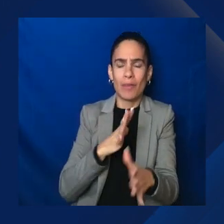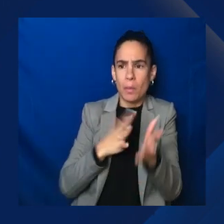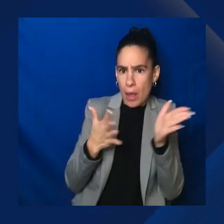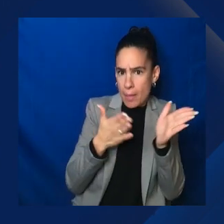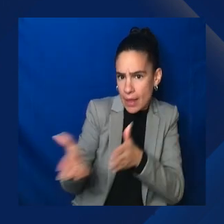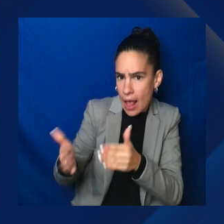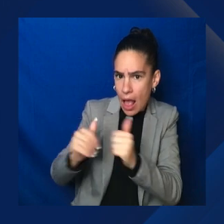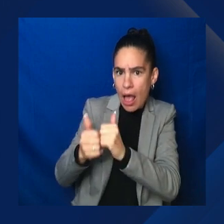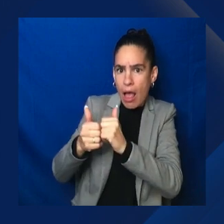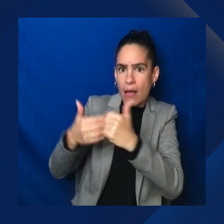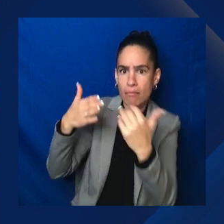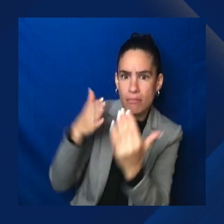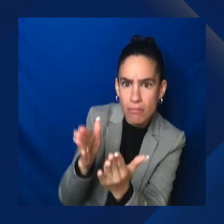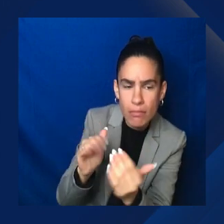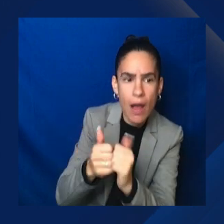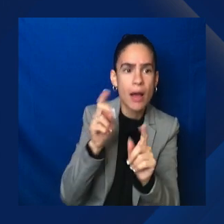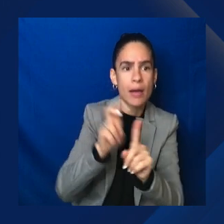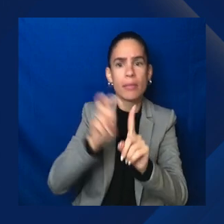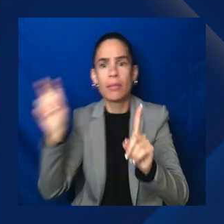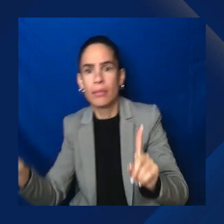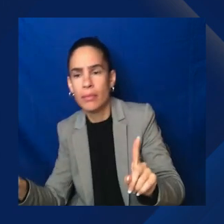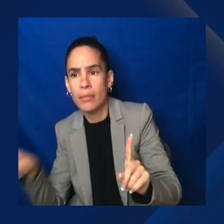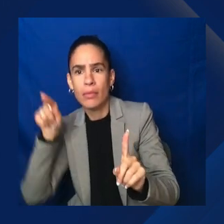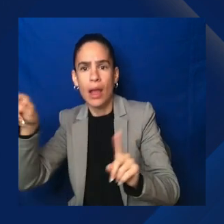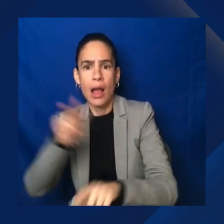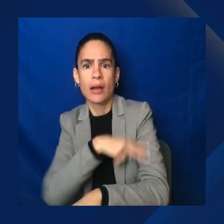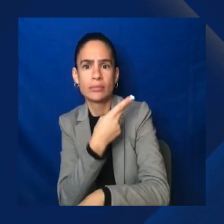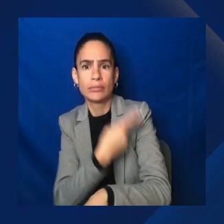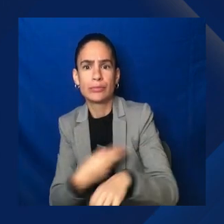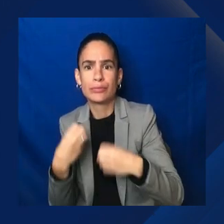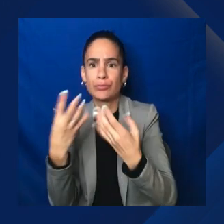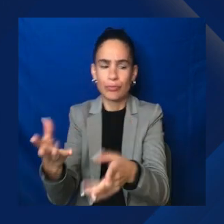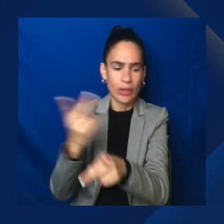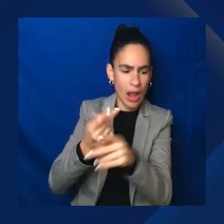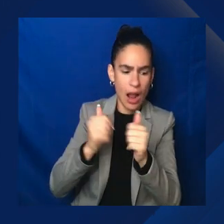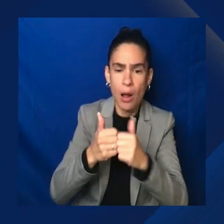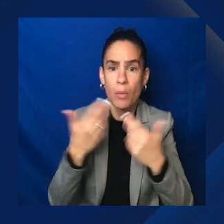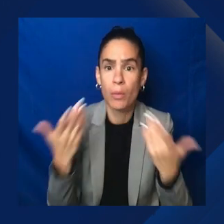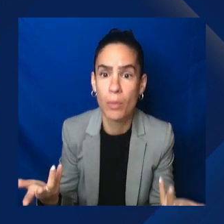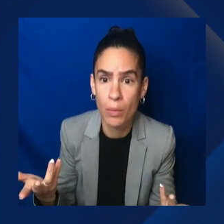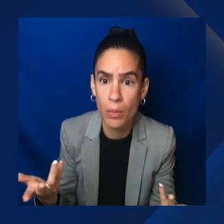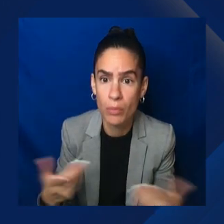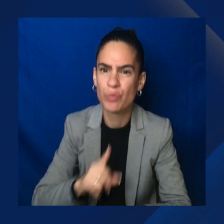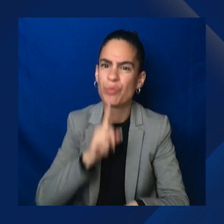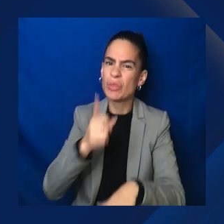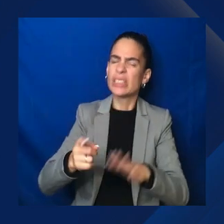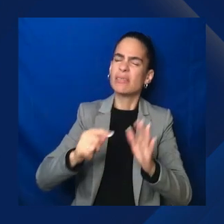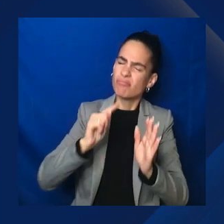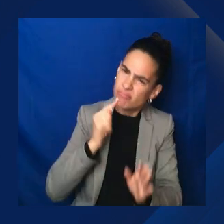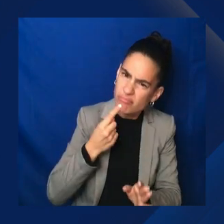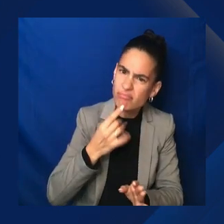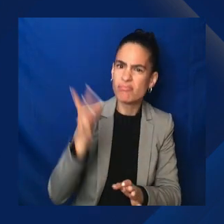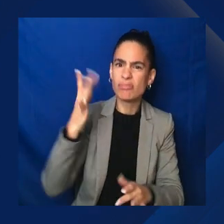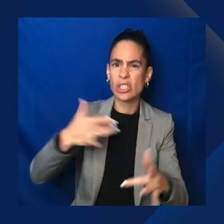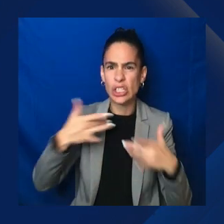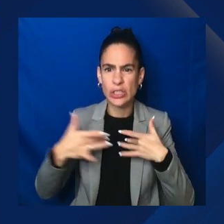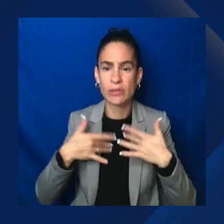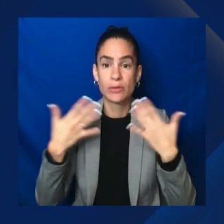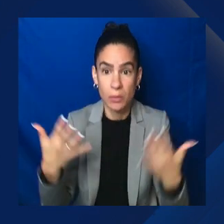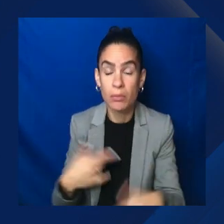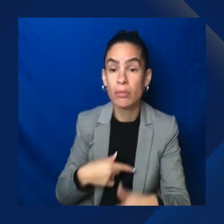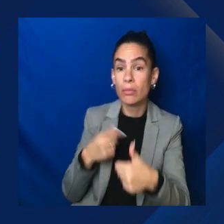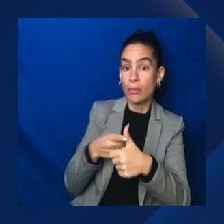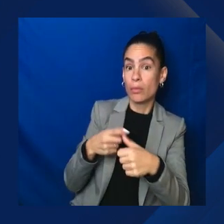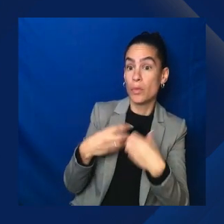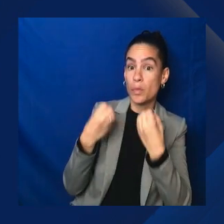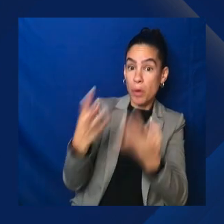is equipped to deal with these issues is a whole nother concern. So it's not only, you know, through the pregnancy, but it's afterwards. And really hearing,